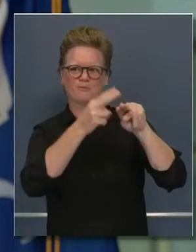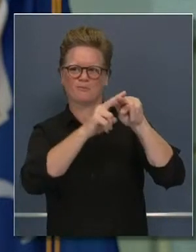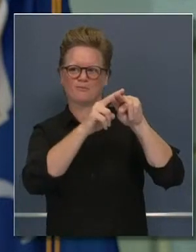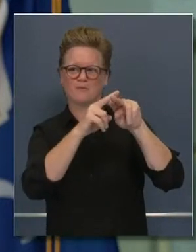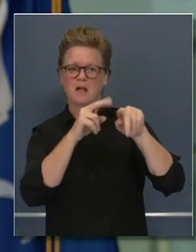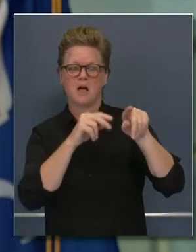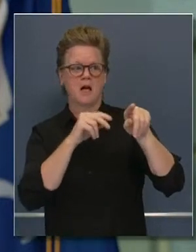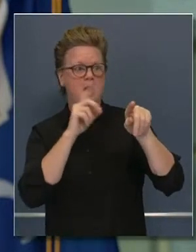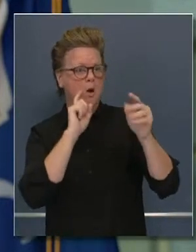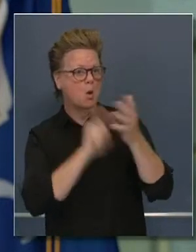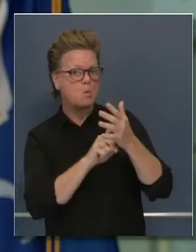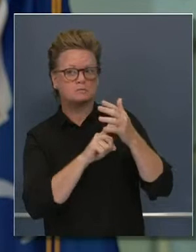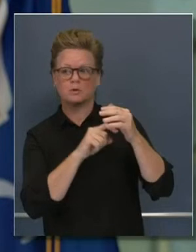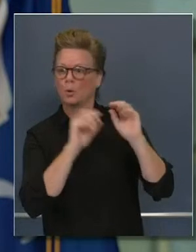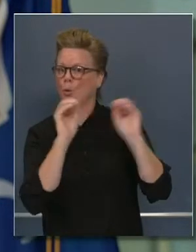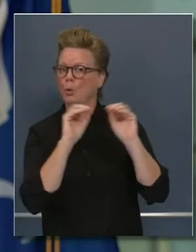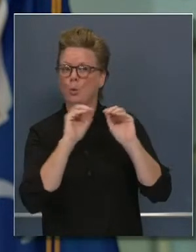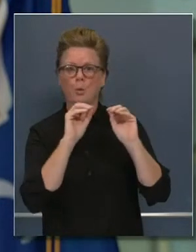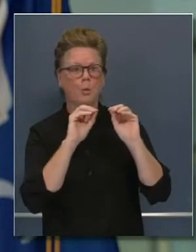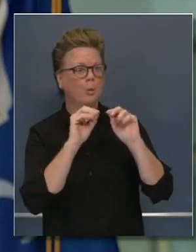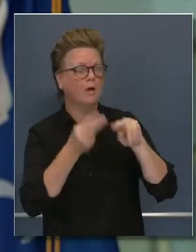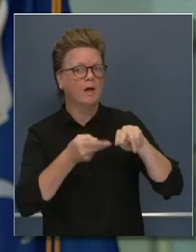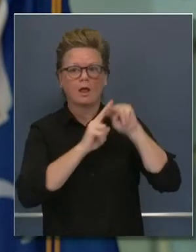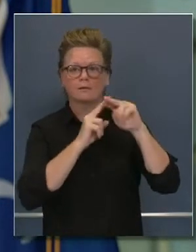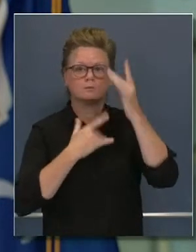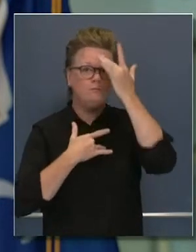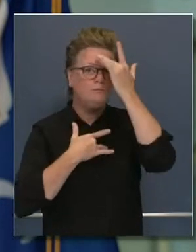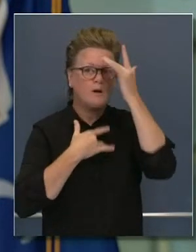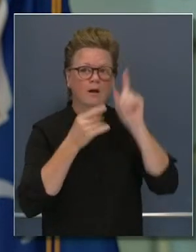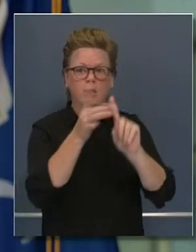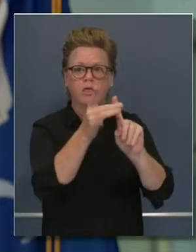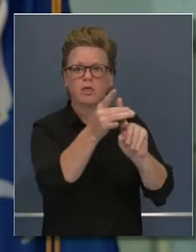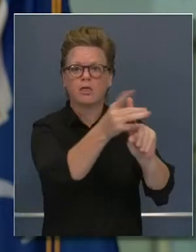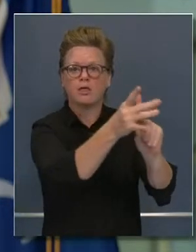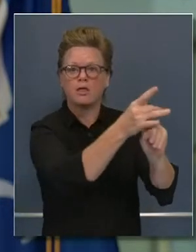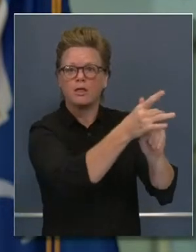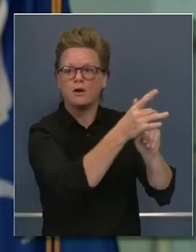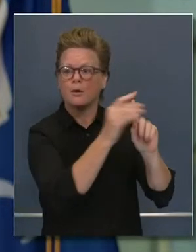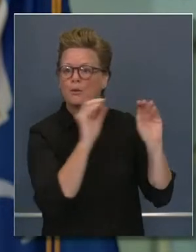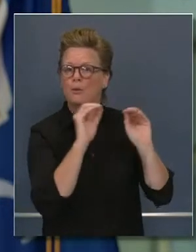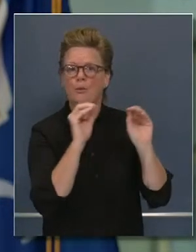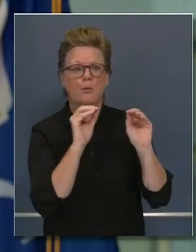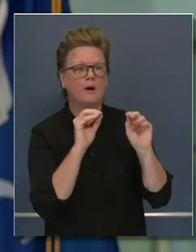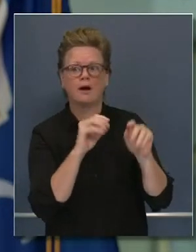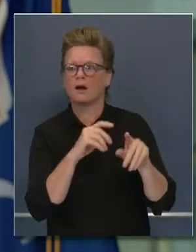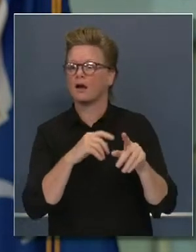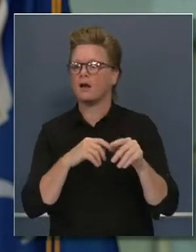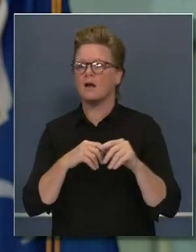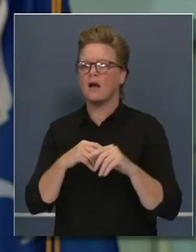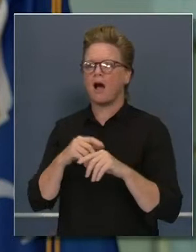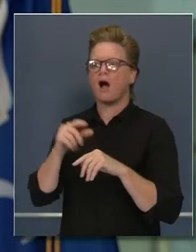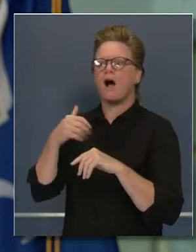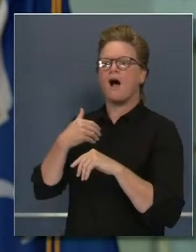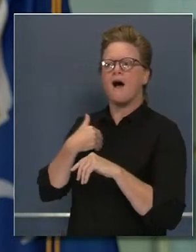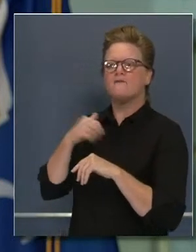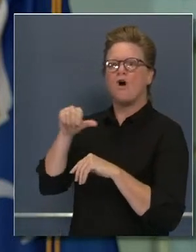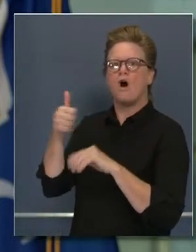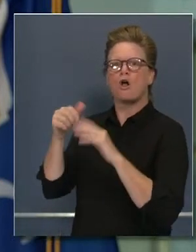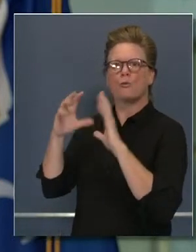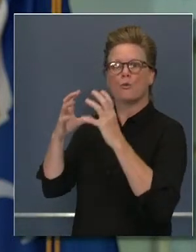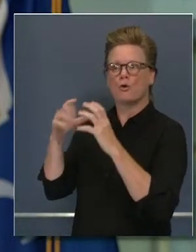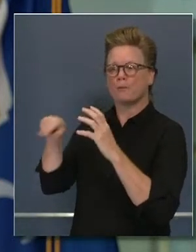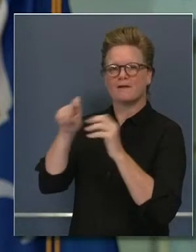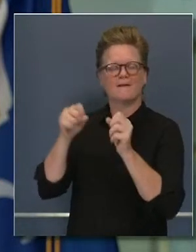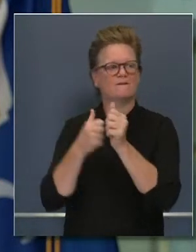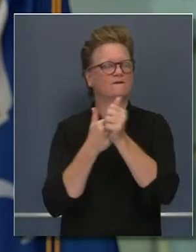and be able to use those lessons to guide what we do as a future. Again, pointing to the data, the evidence, watching as it evolves over